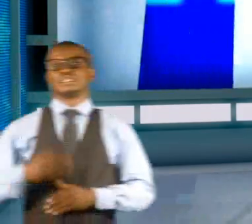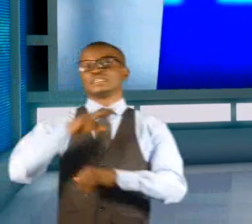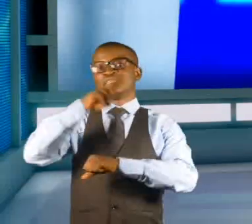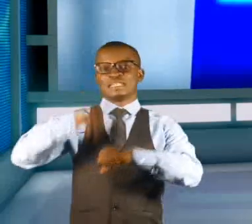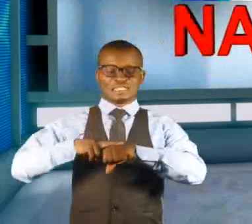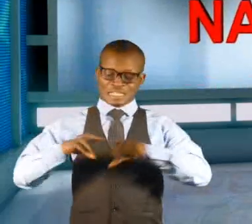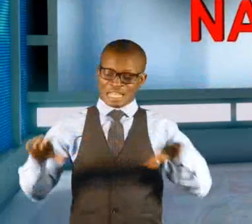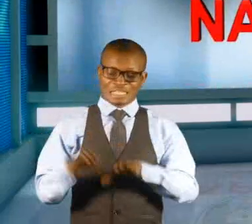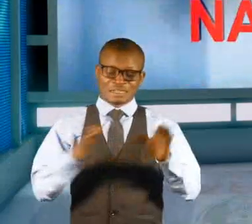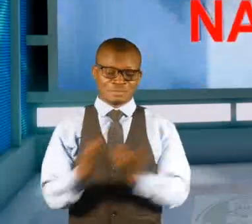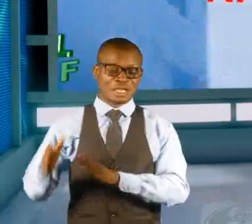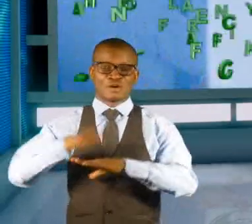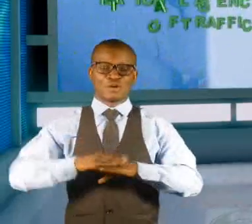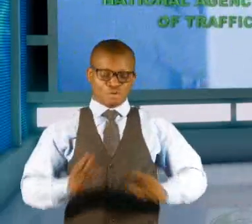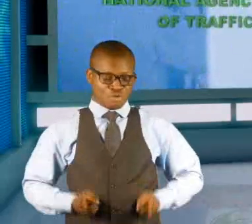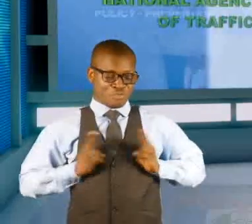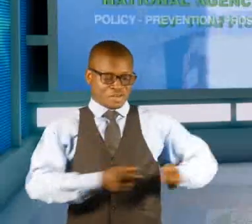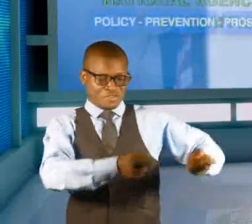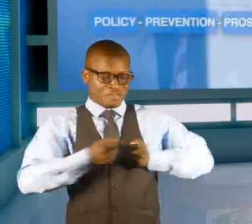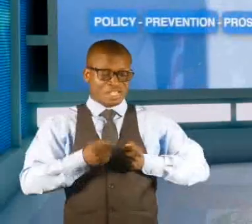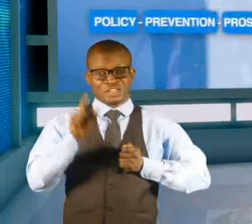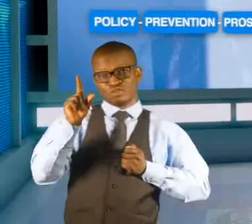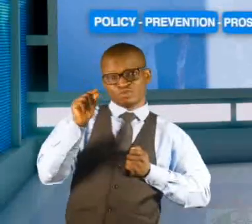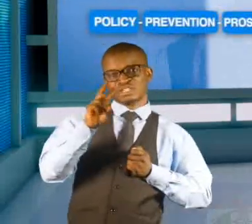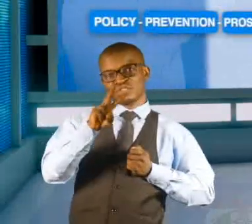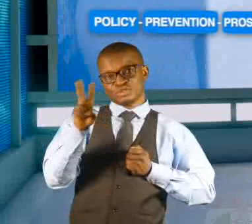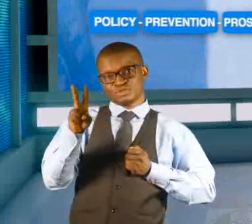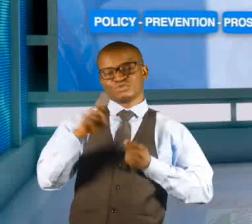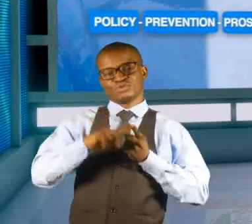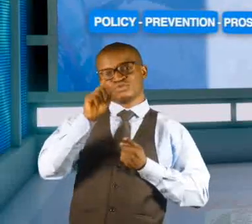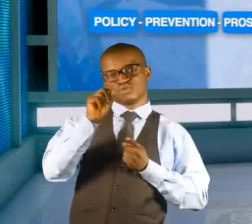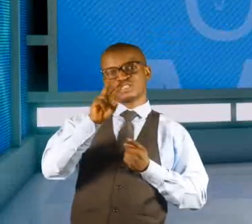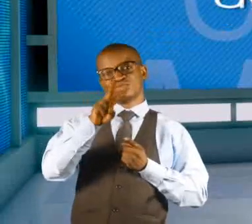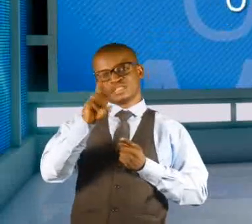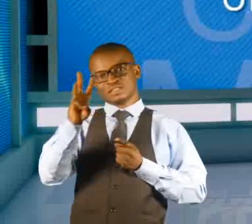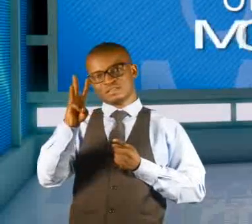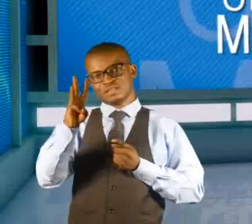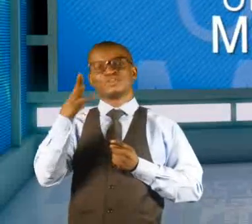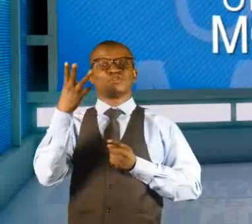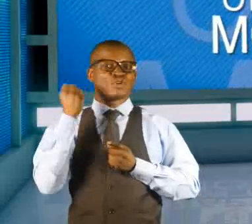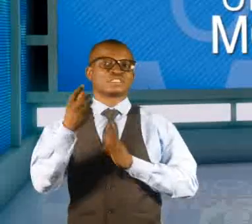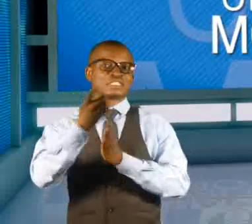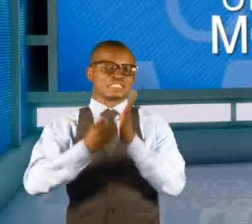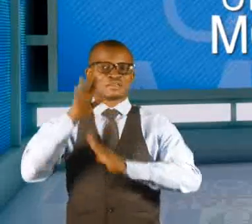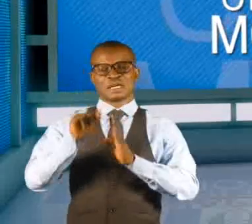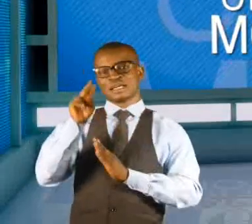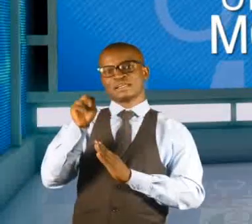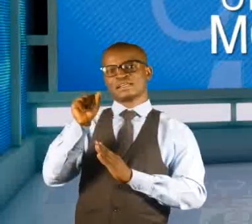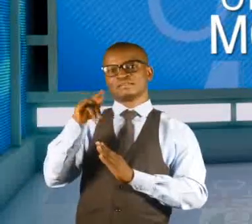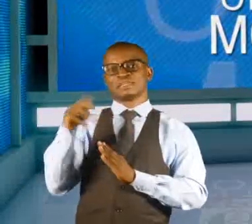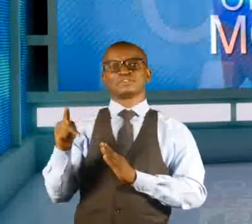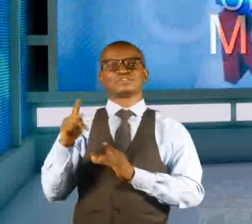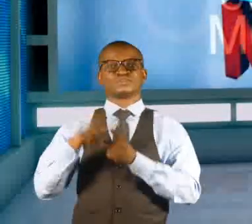The National Action Plan on Human Trafficking 2022 to 2026 was designed by NAPTIP to serve as a